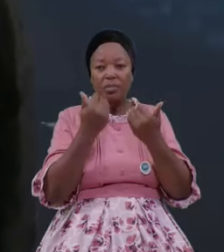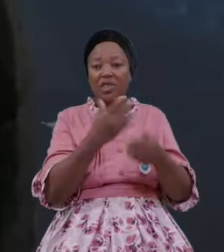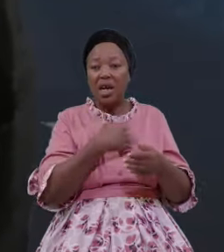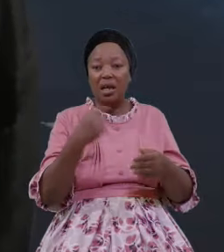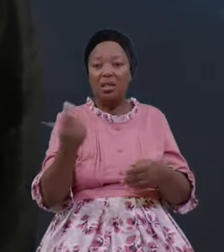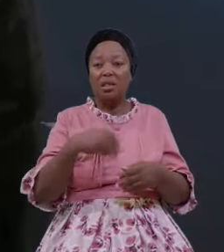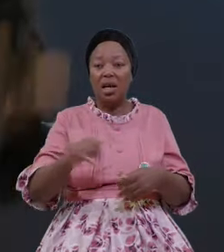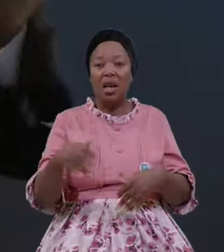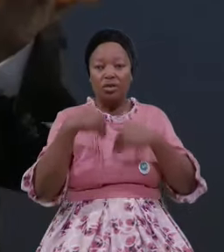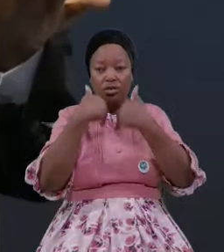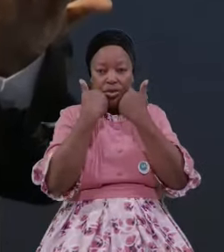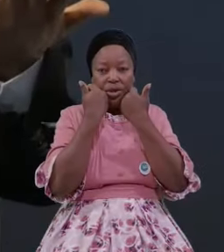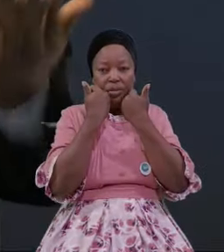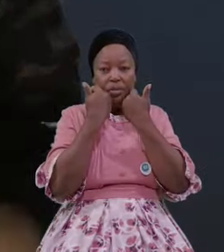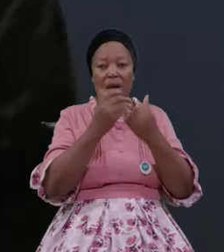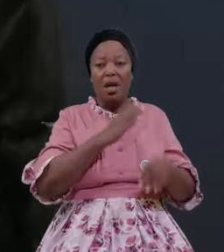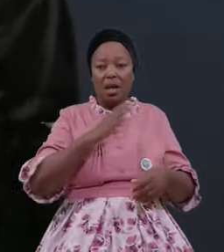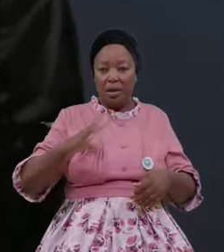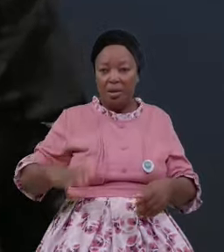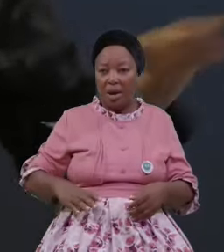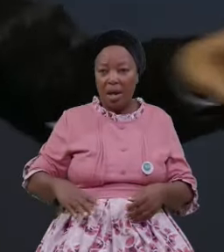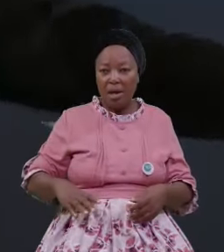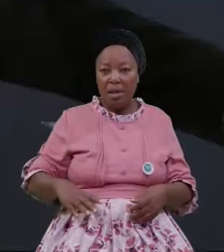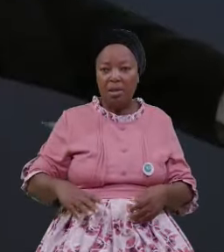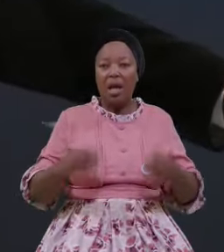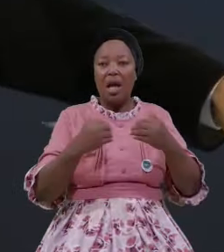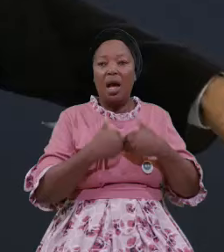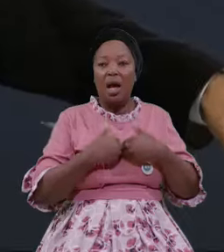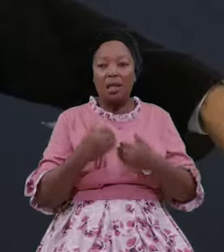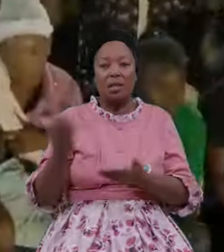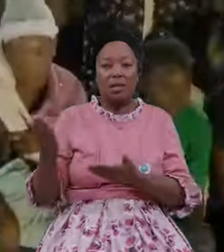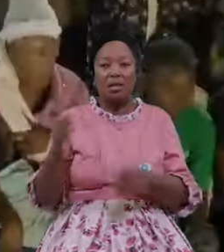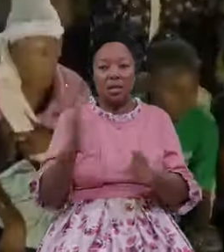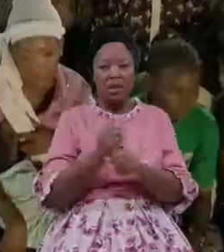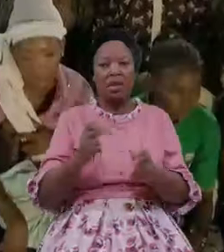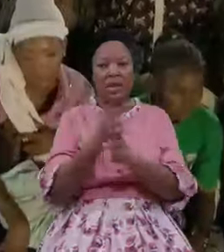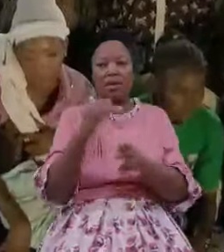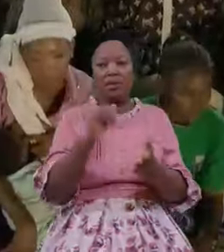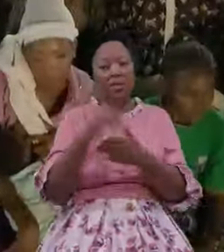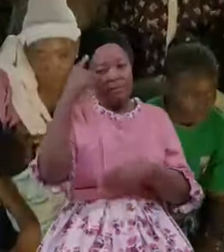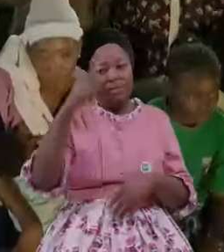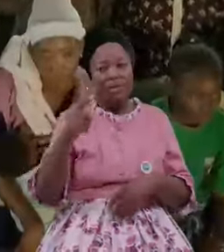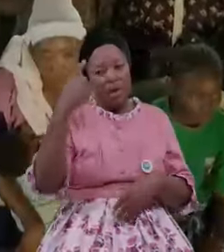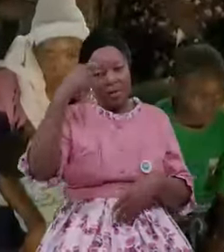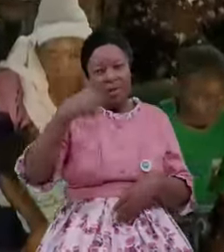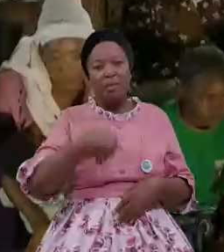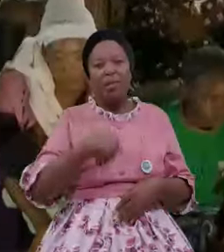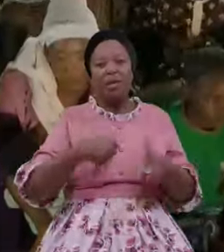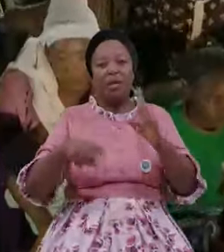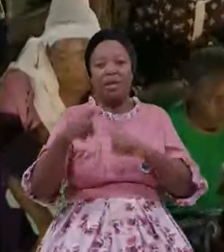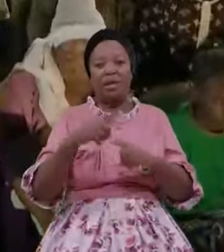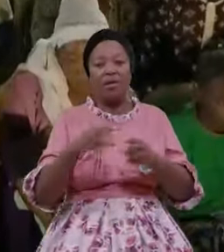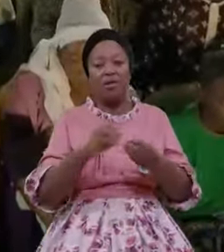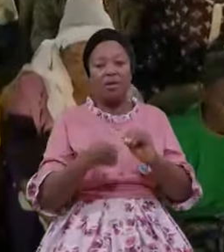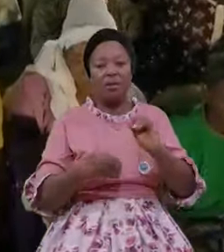shame, Christ has borne that for you. For me. Number three is